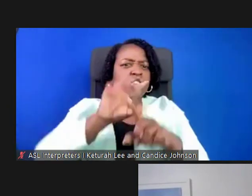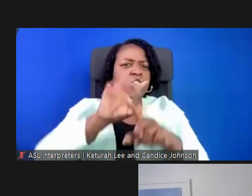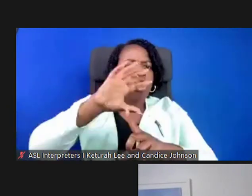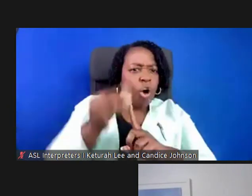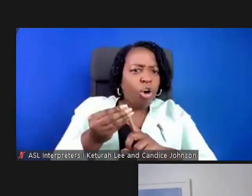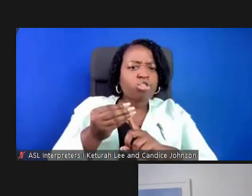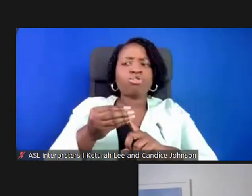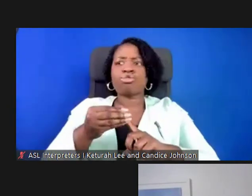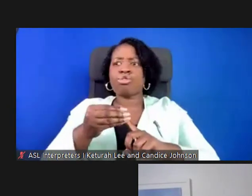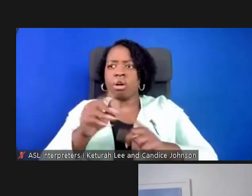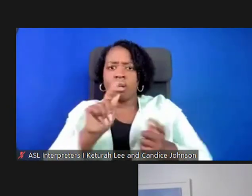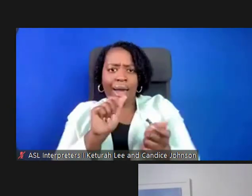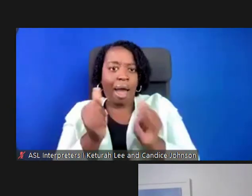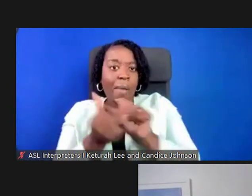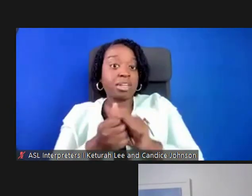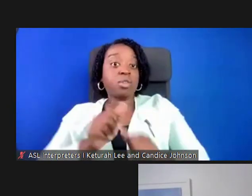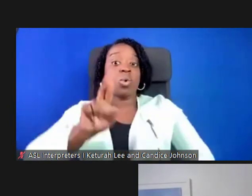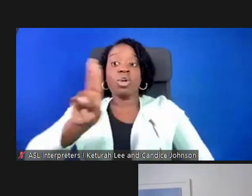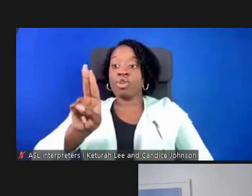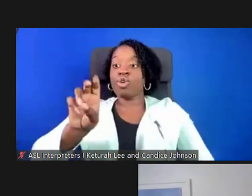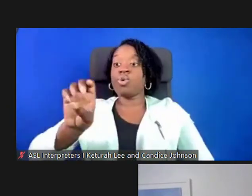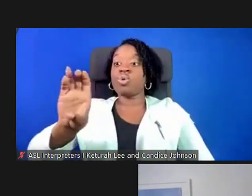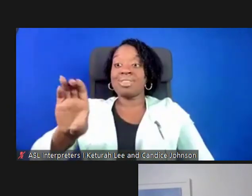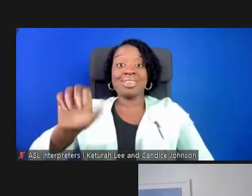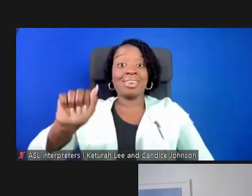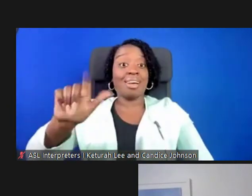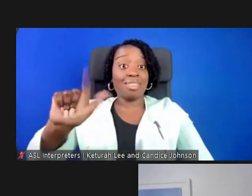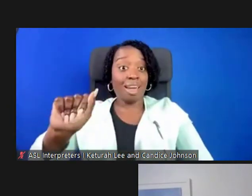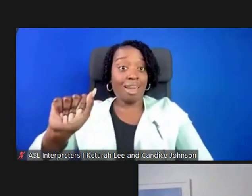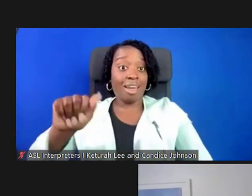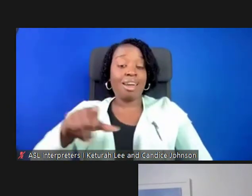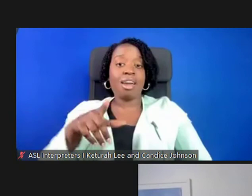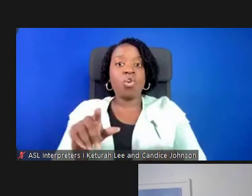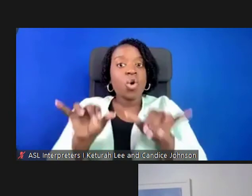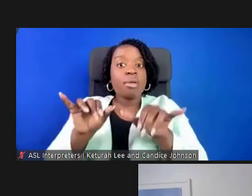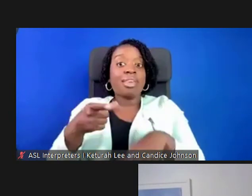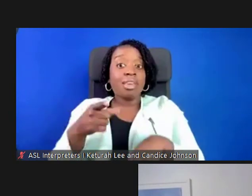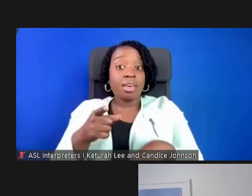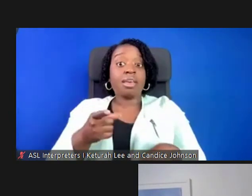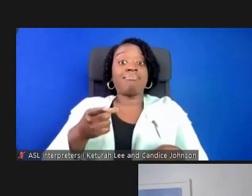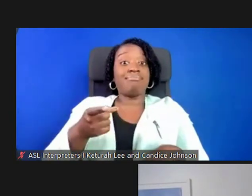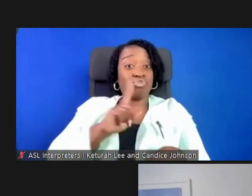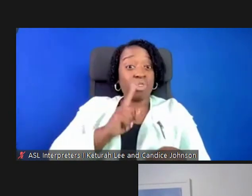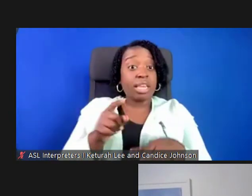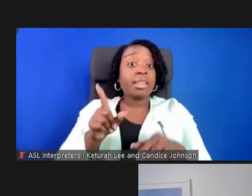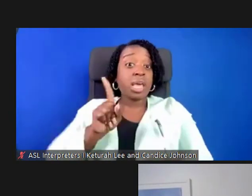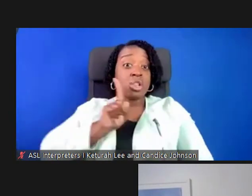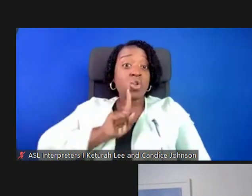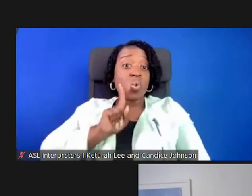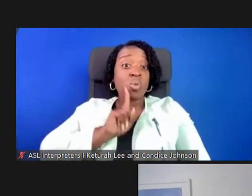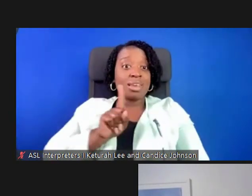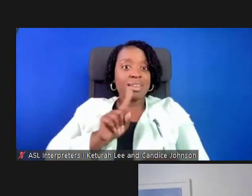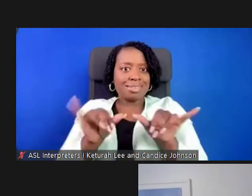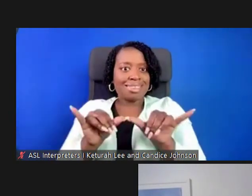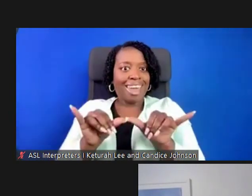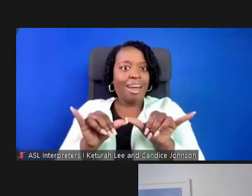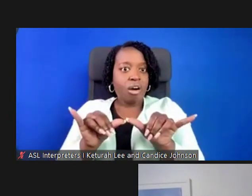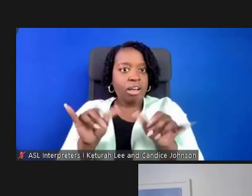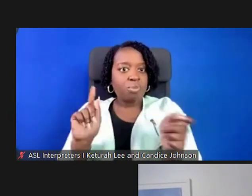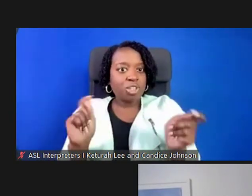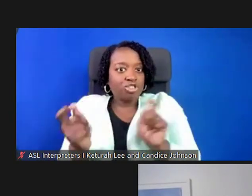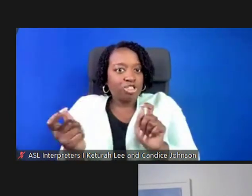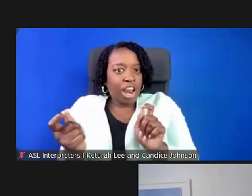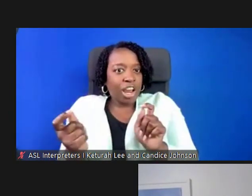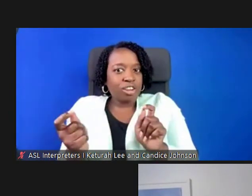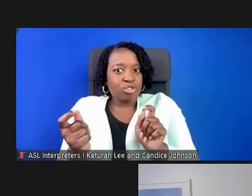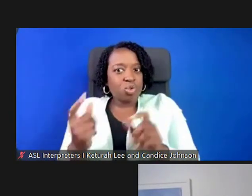for the UCLA loneliness scale, and there's been some good research looking at the effectiveness of that. We need to do that sort of